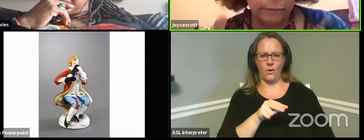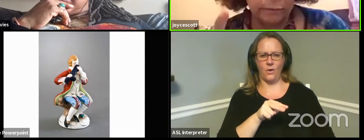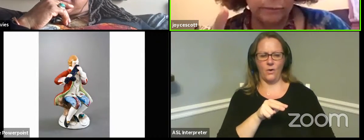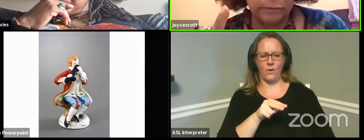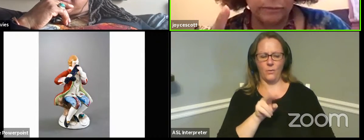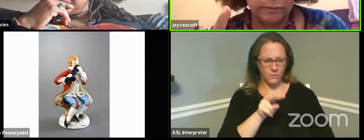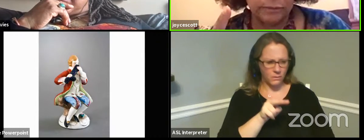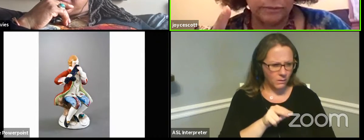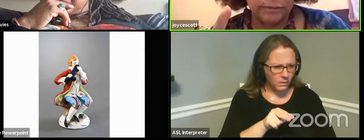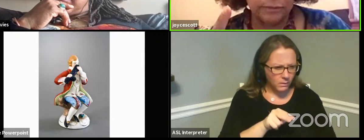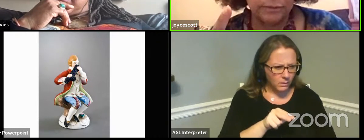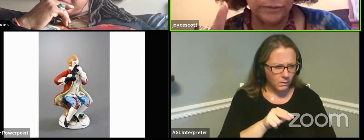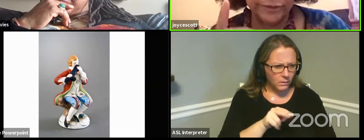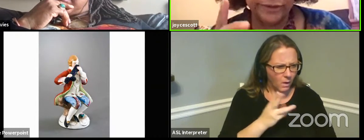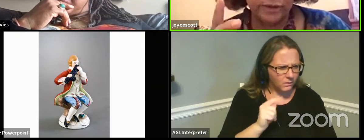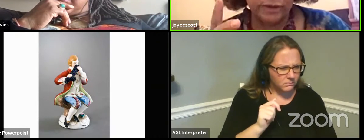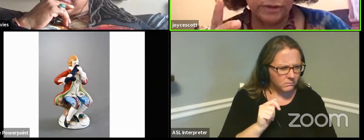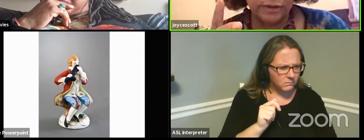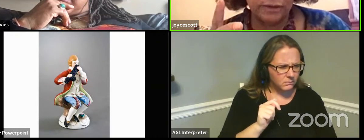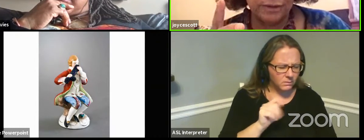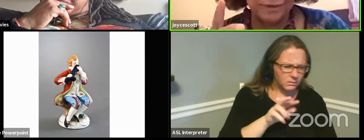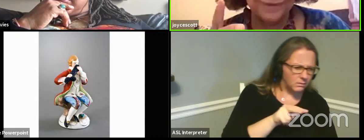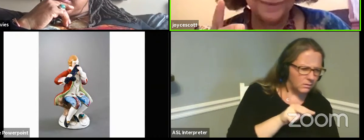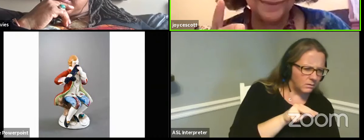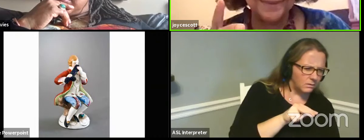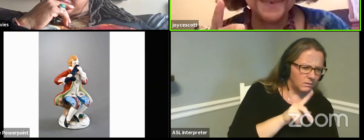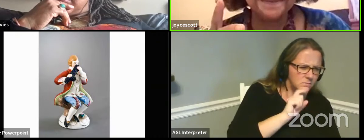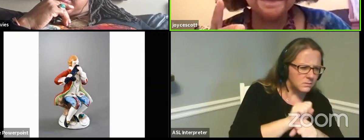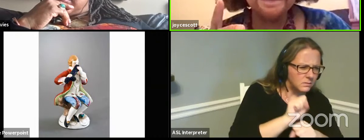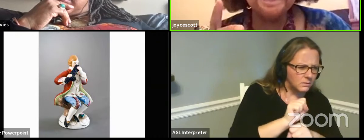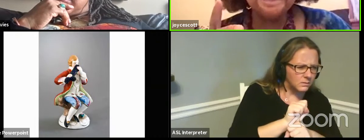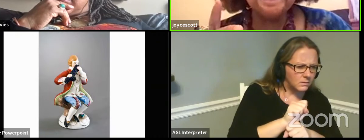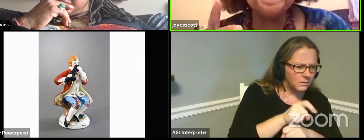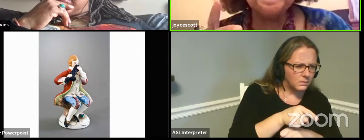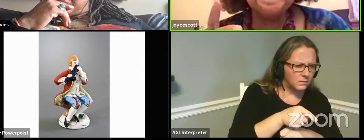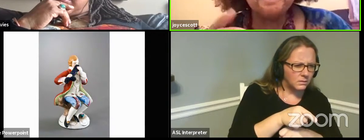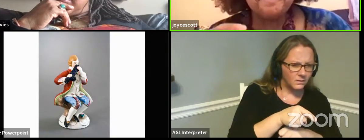what? What the?